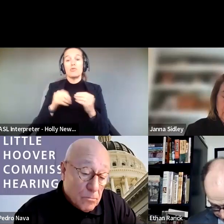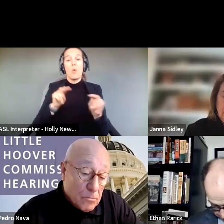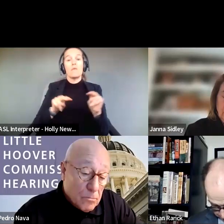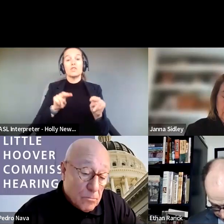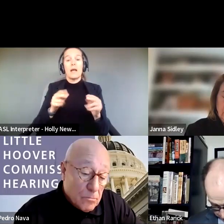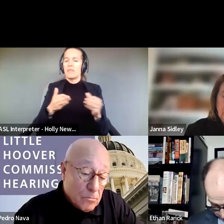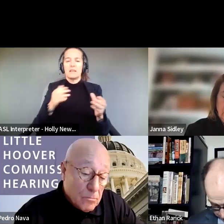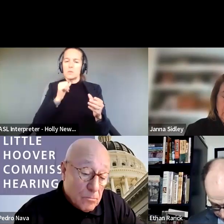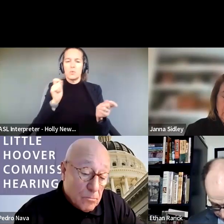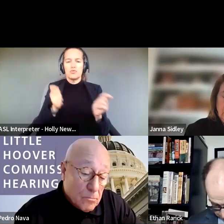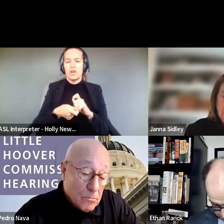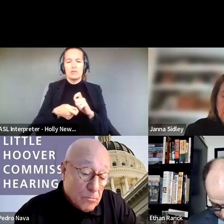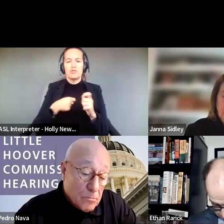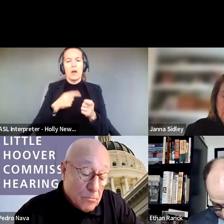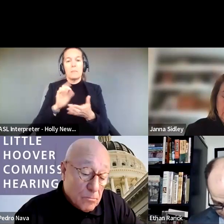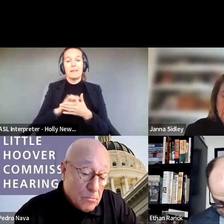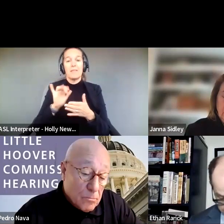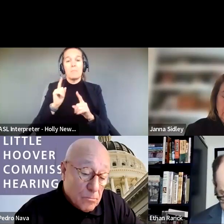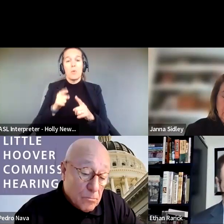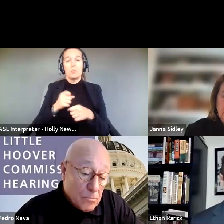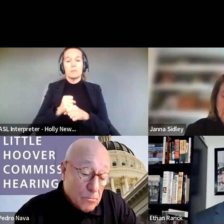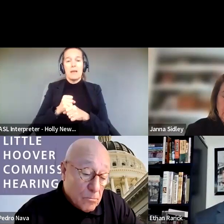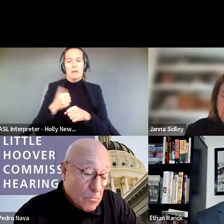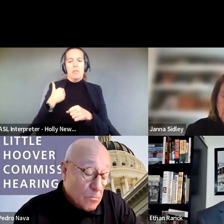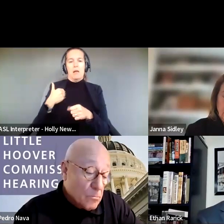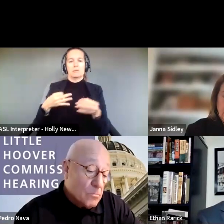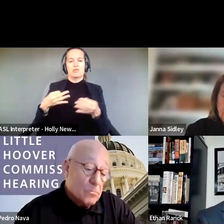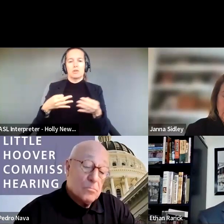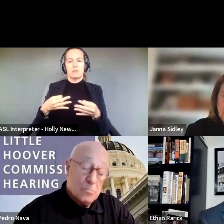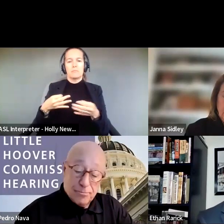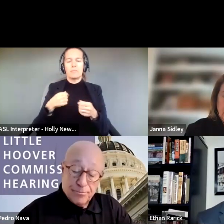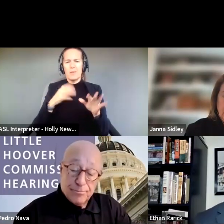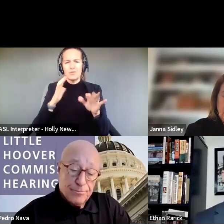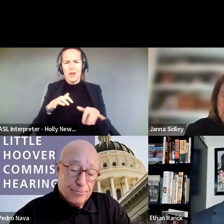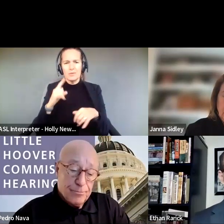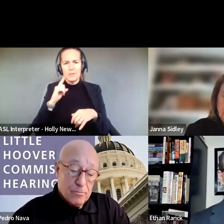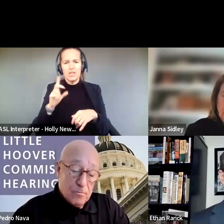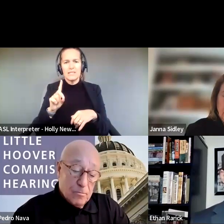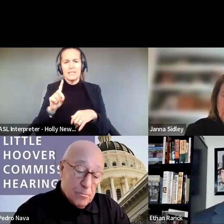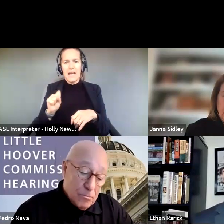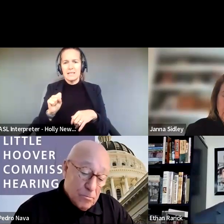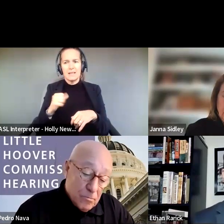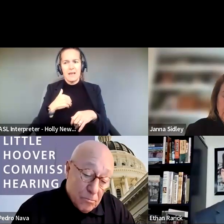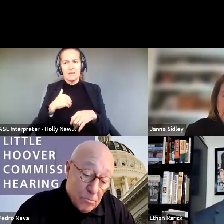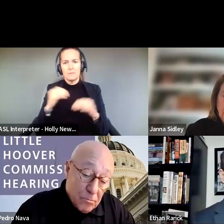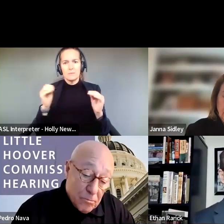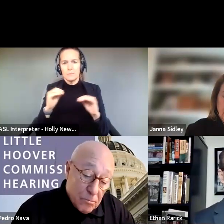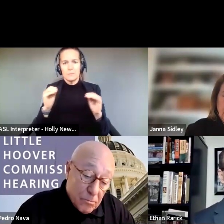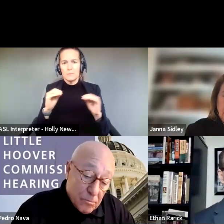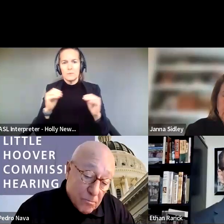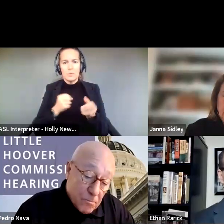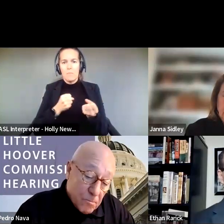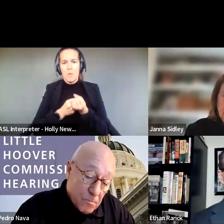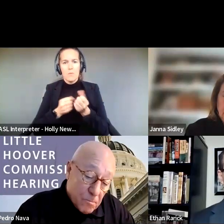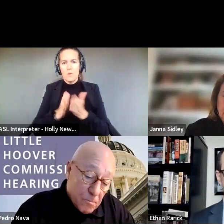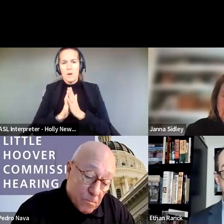not change. I believe this point was made during the last hearing. I was shocked to hear that DDS did not have a coherent support